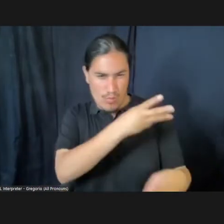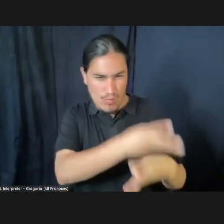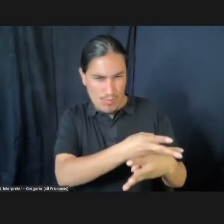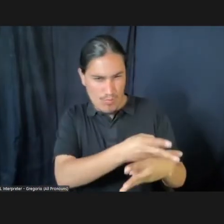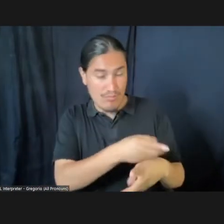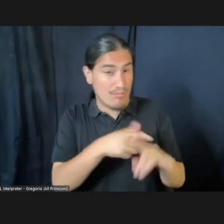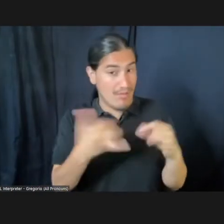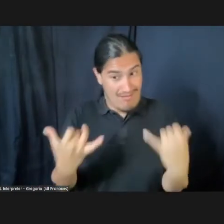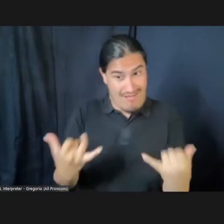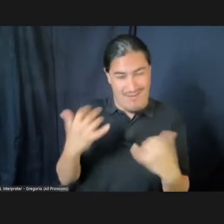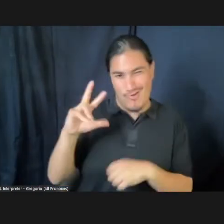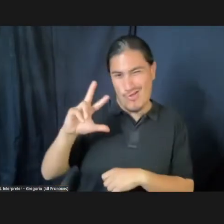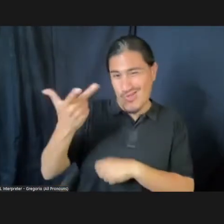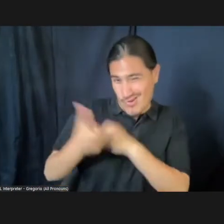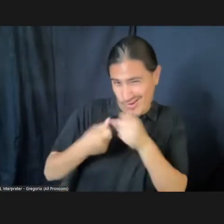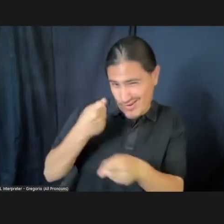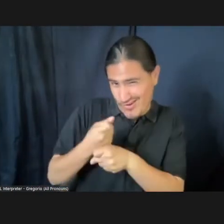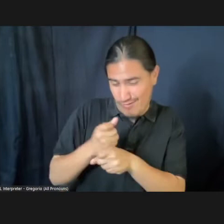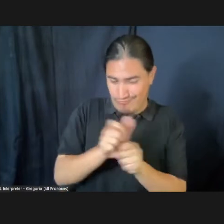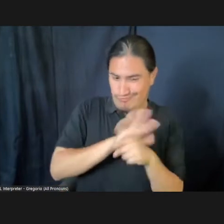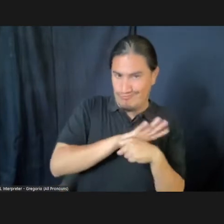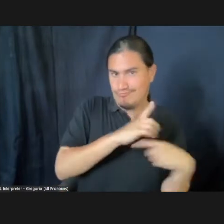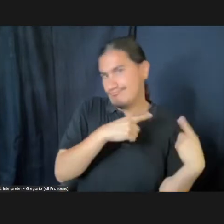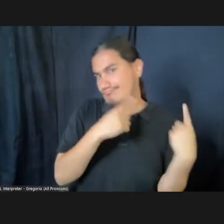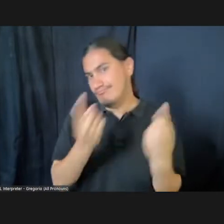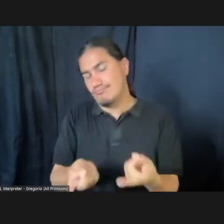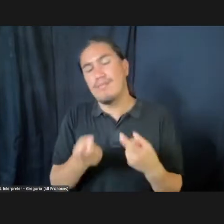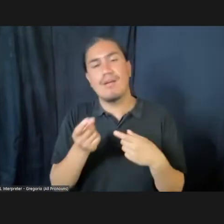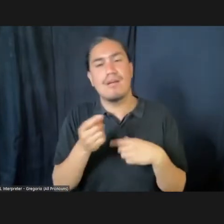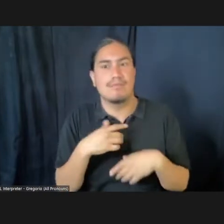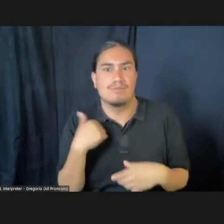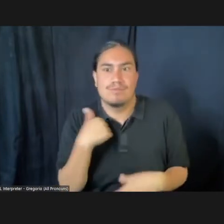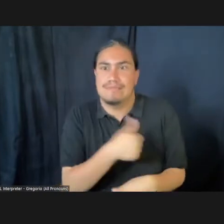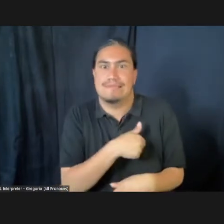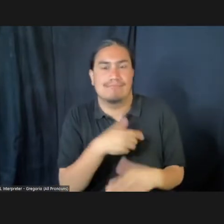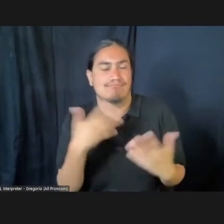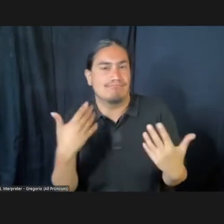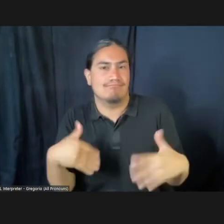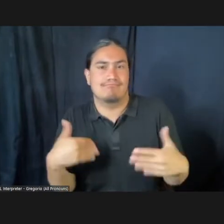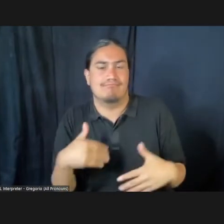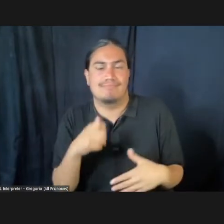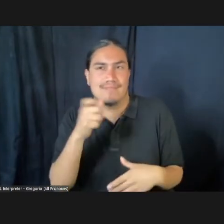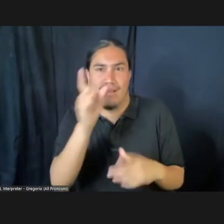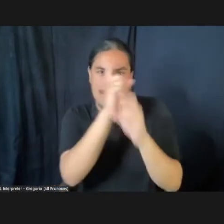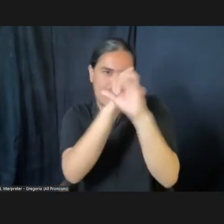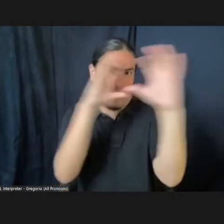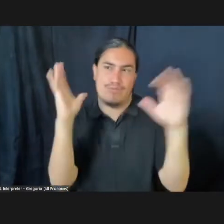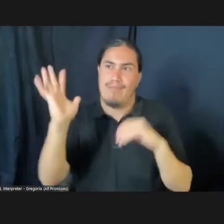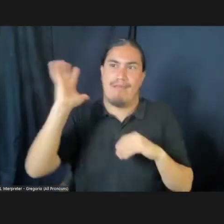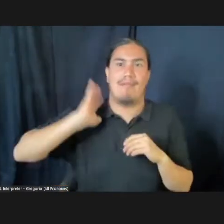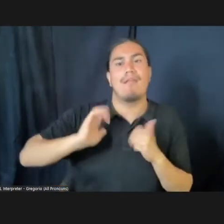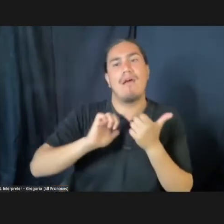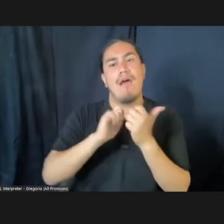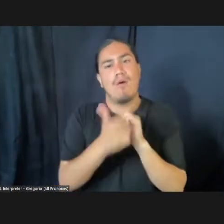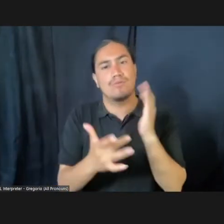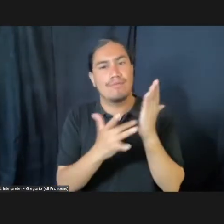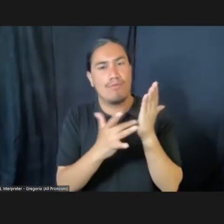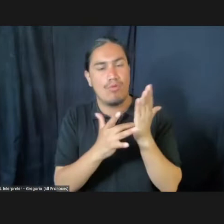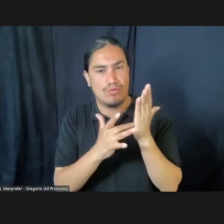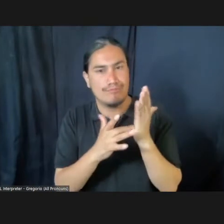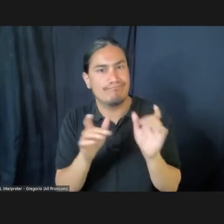Now, in our third year of the pandemic, little could we have imagined back then the ways in which